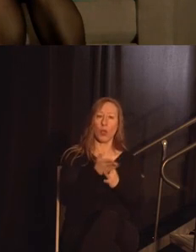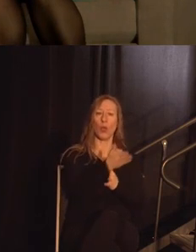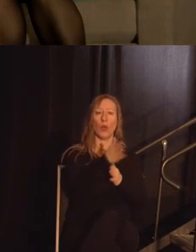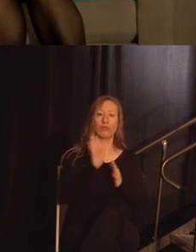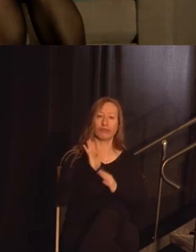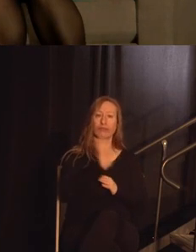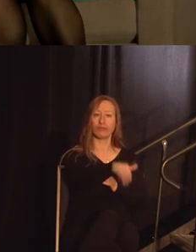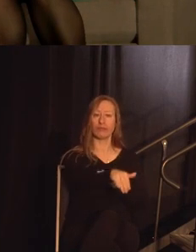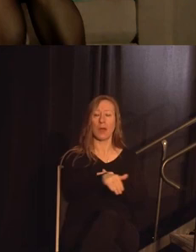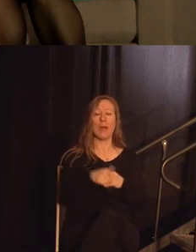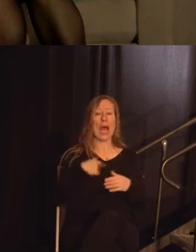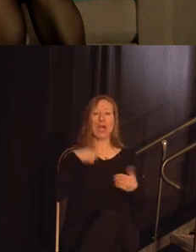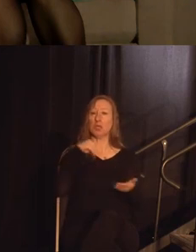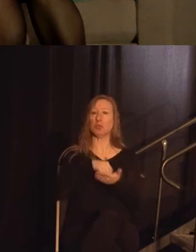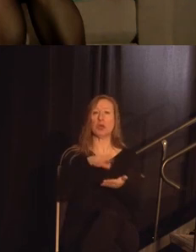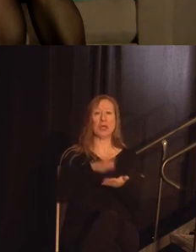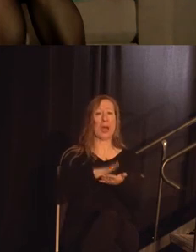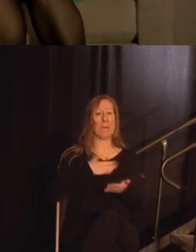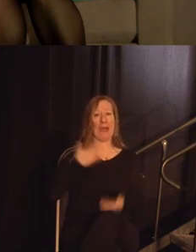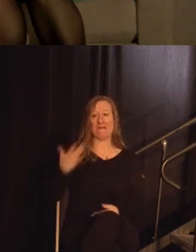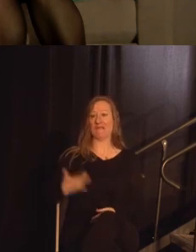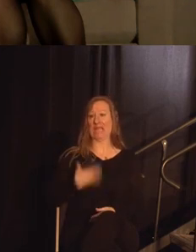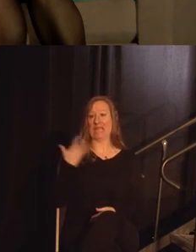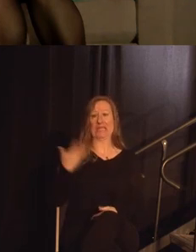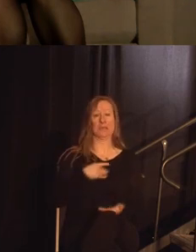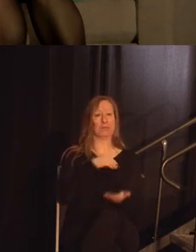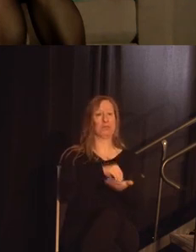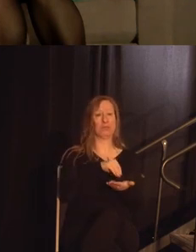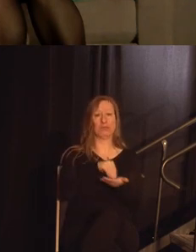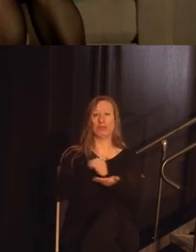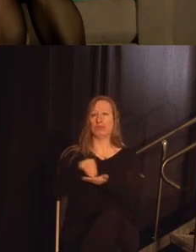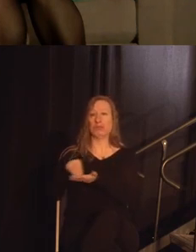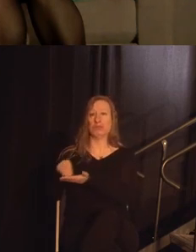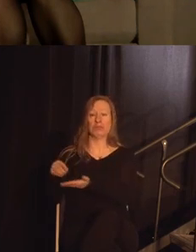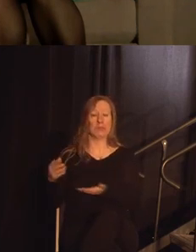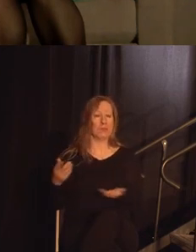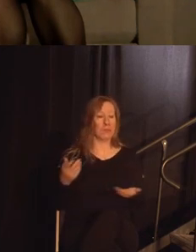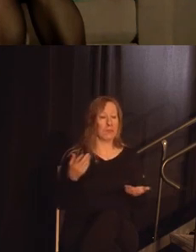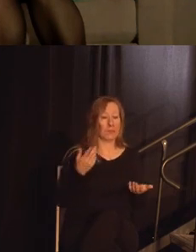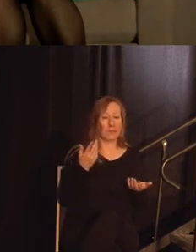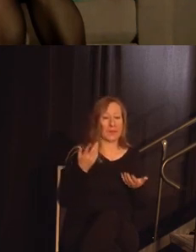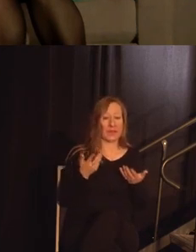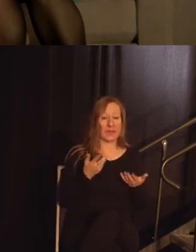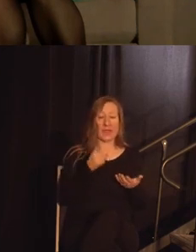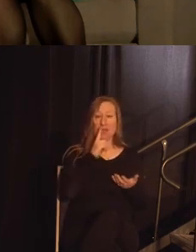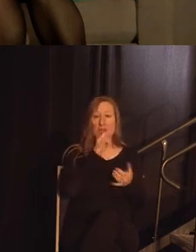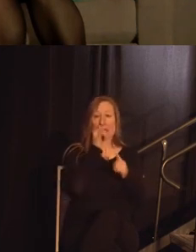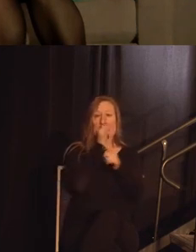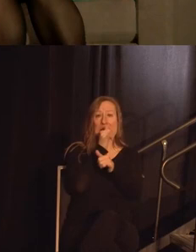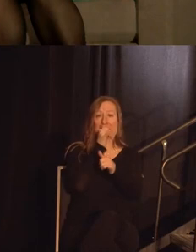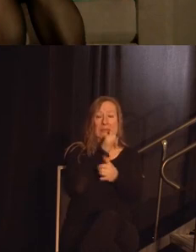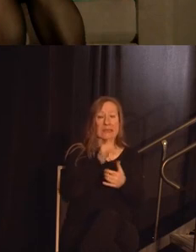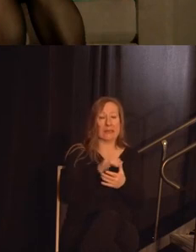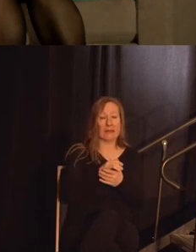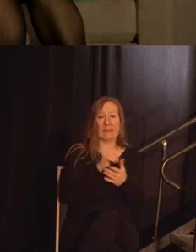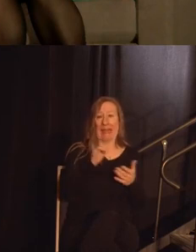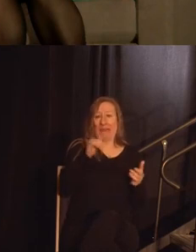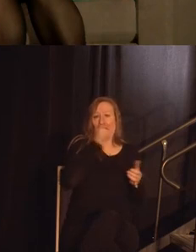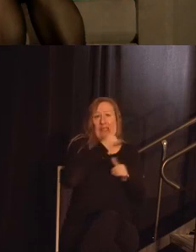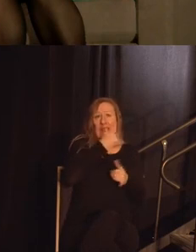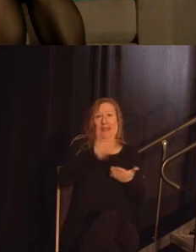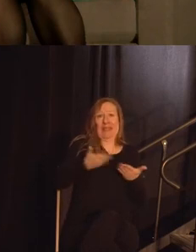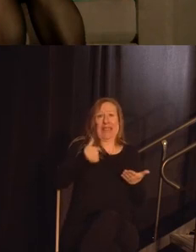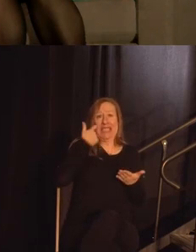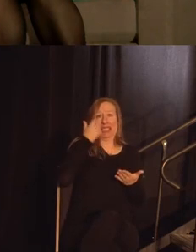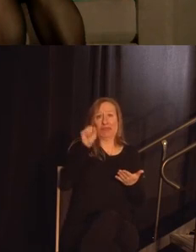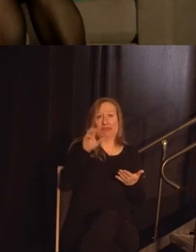feelings. My writing's really voicey. It's all obviously it's a ridiculous thing I just read to you,